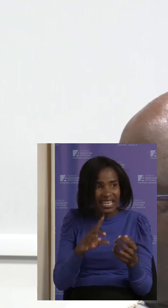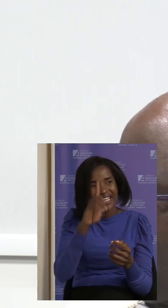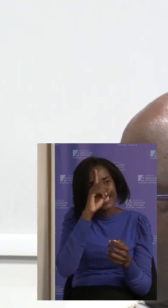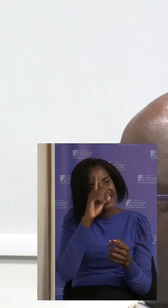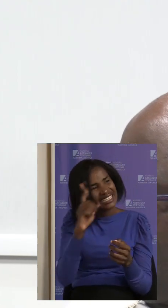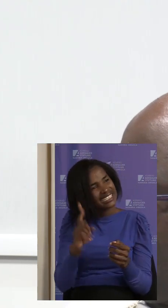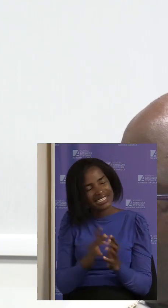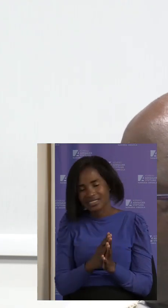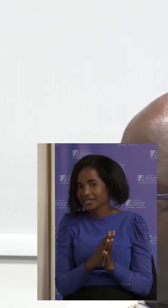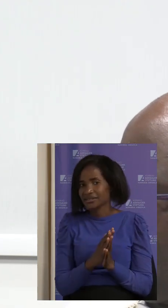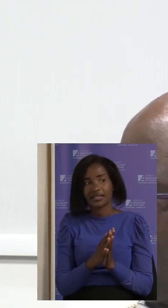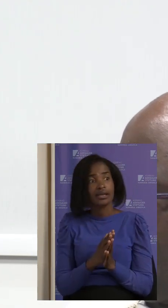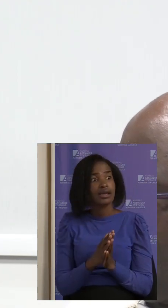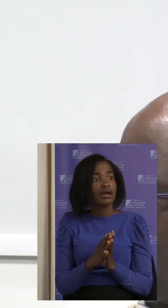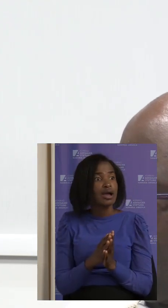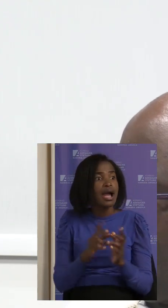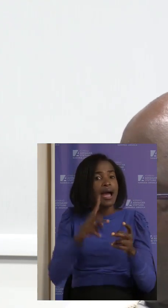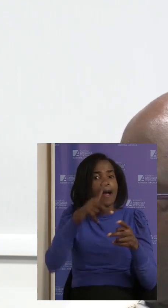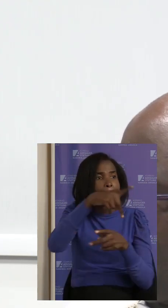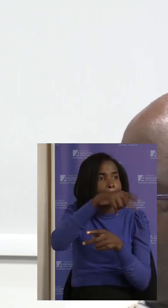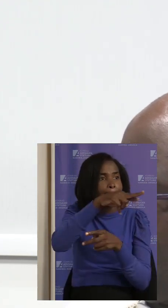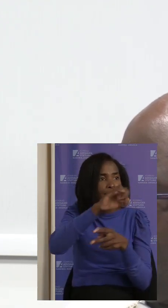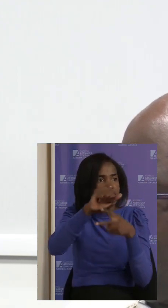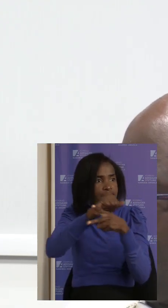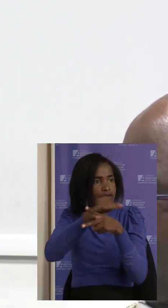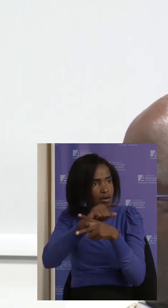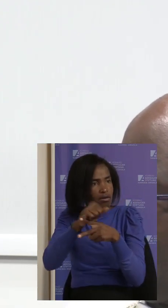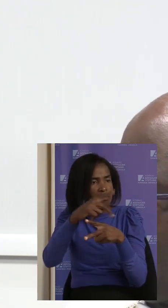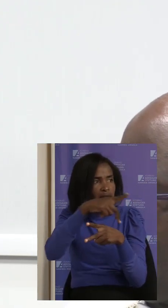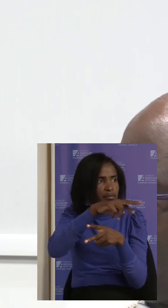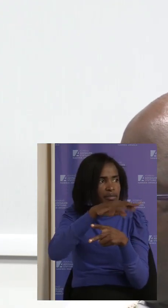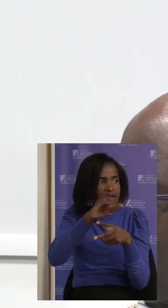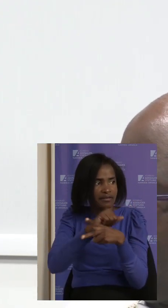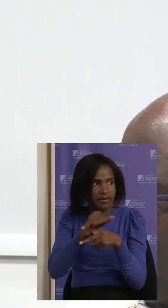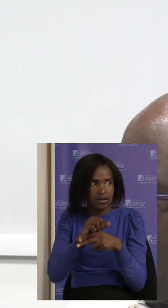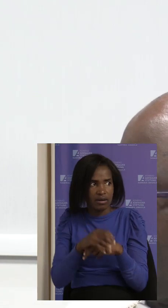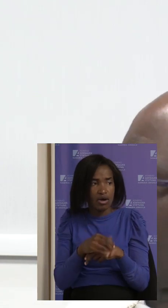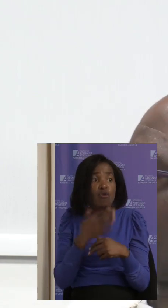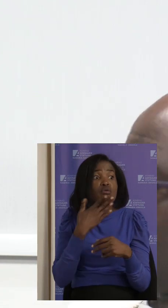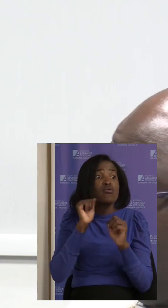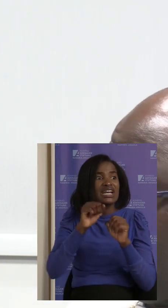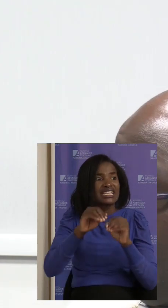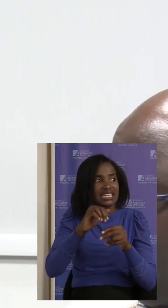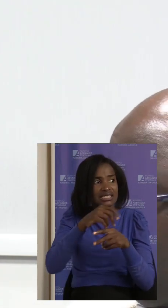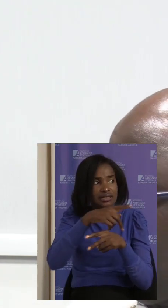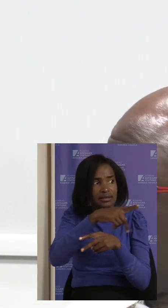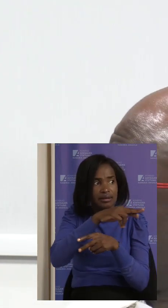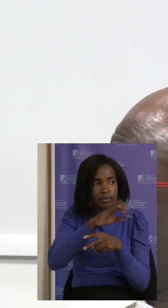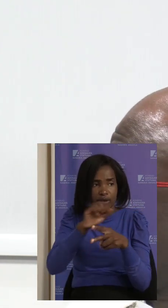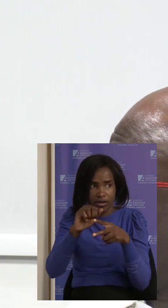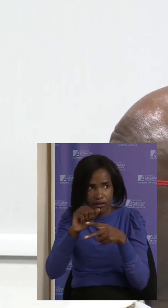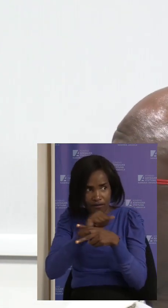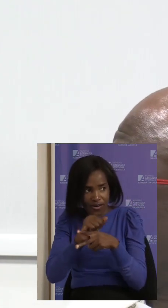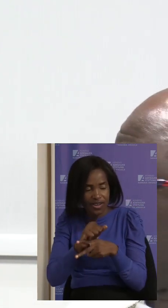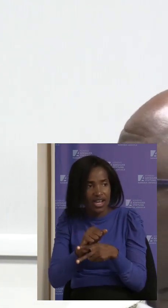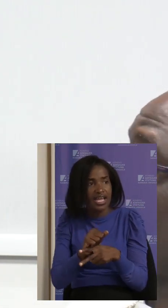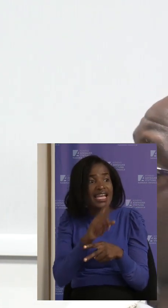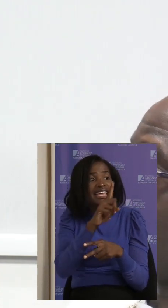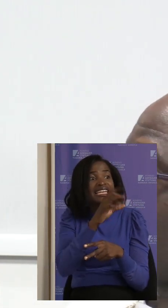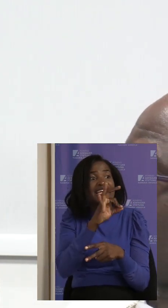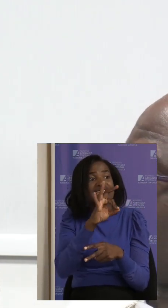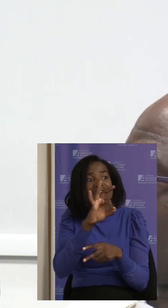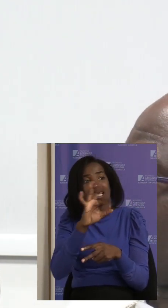He was just talking about now we have pre-vocation and we have everything. But who can teach pre-voc? Because in